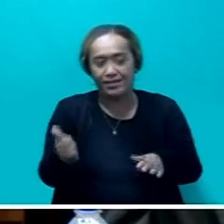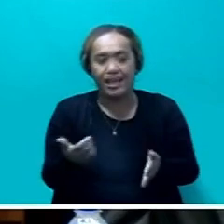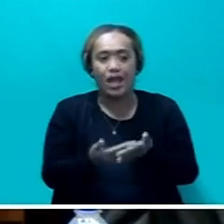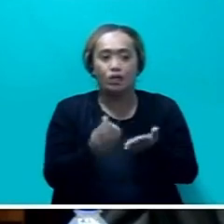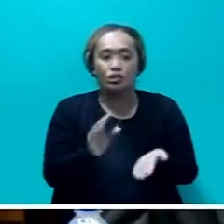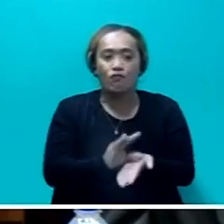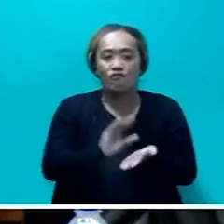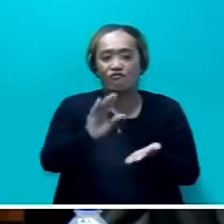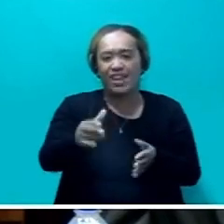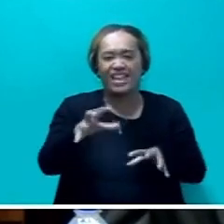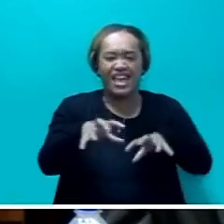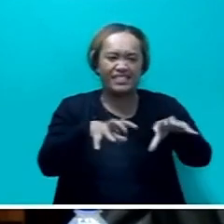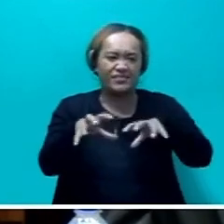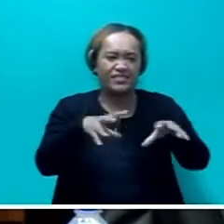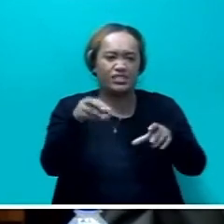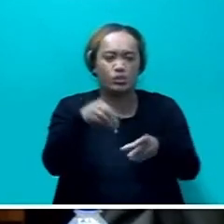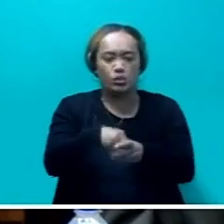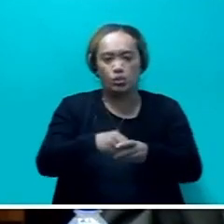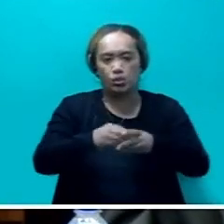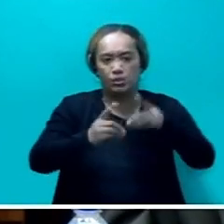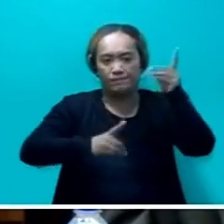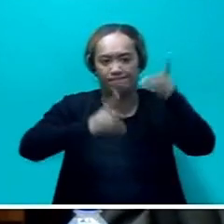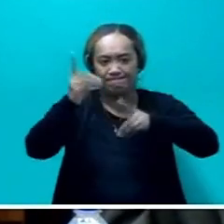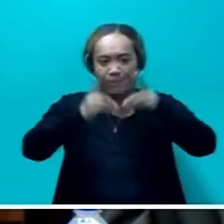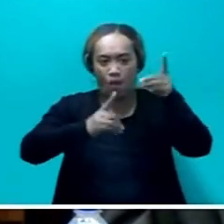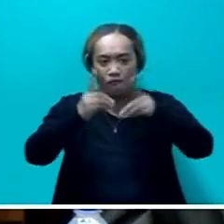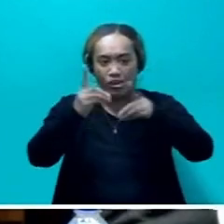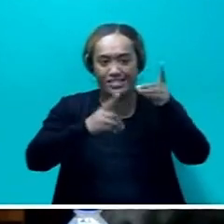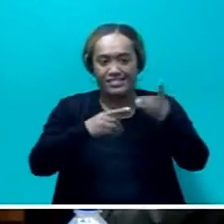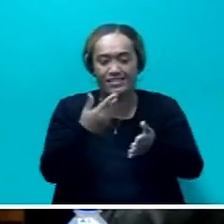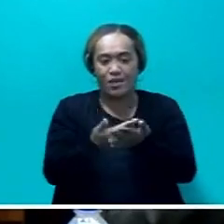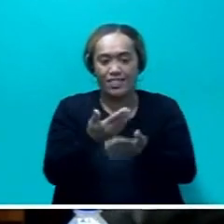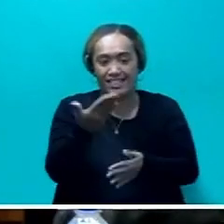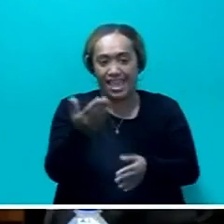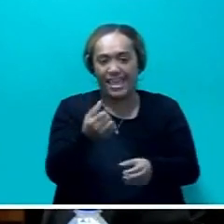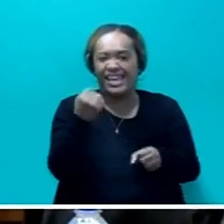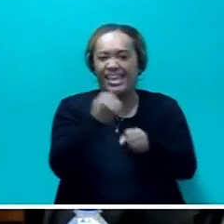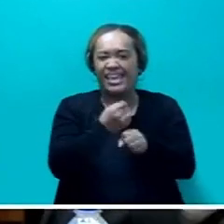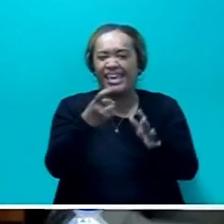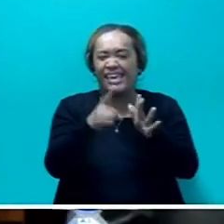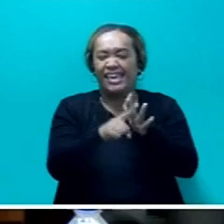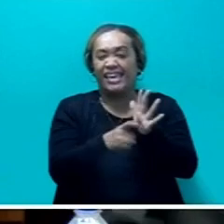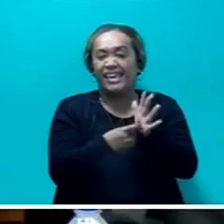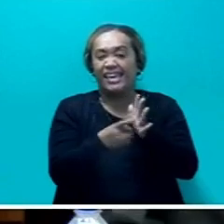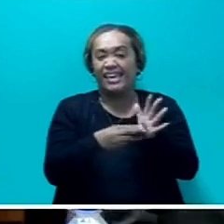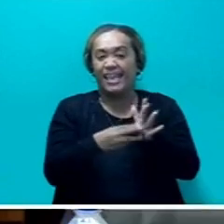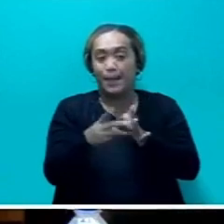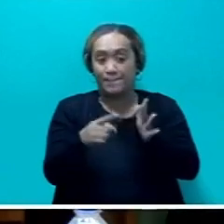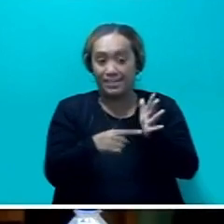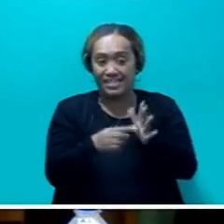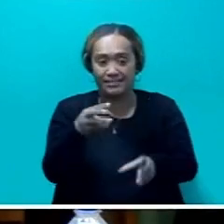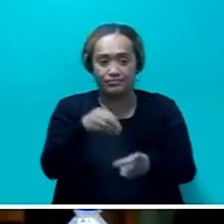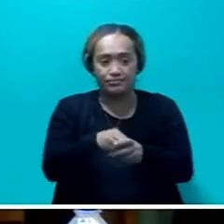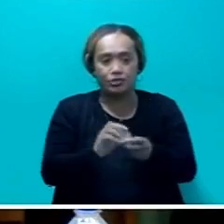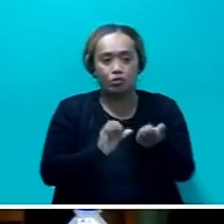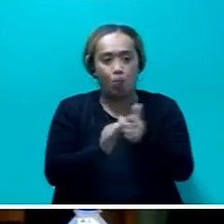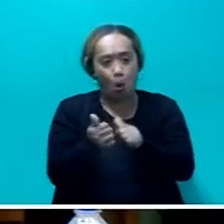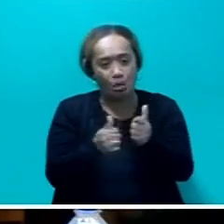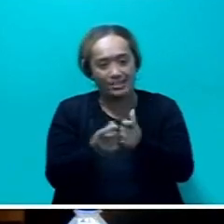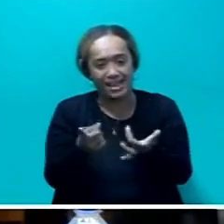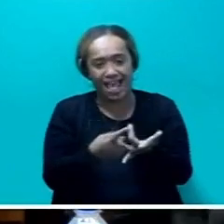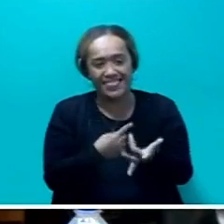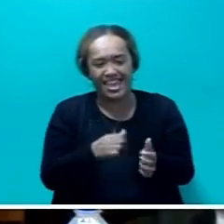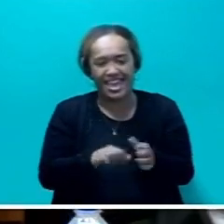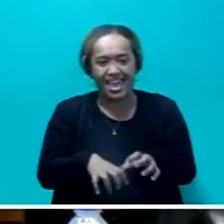fund activities related to the Girmit Day conference, including sports and other activities. The same